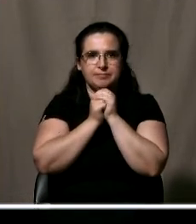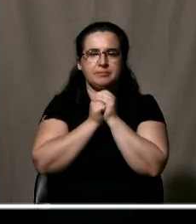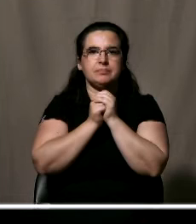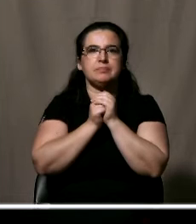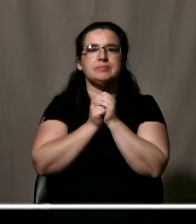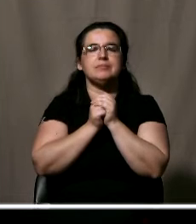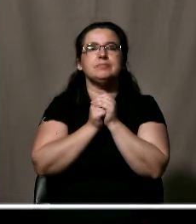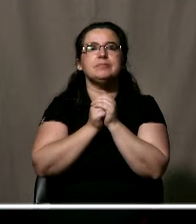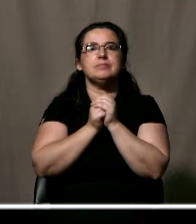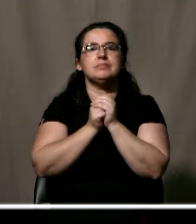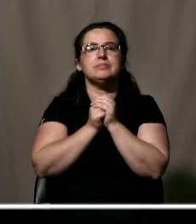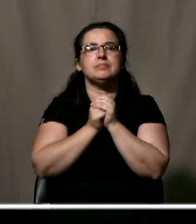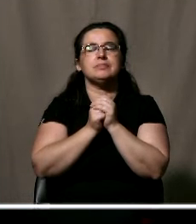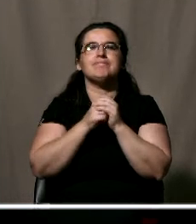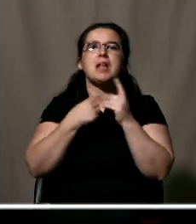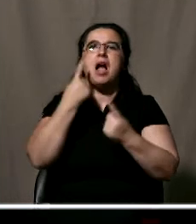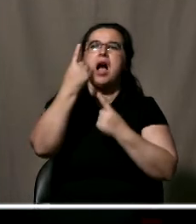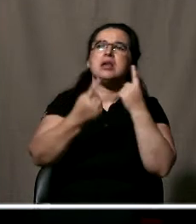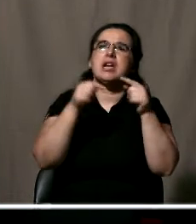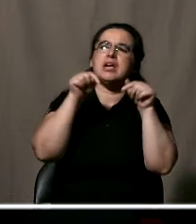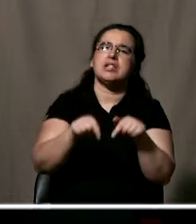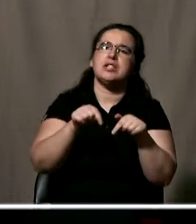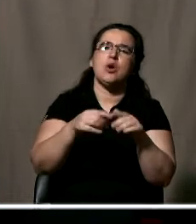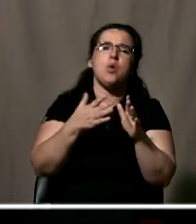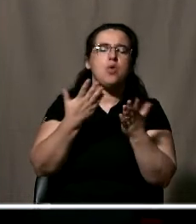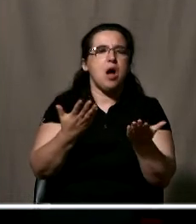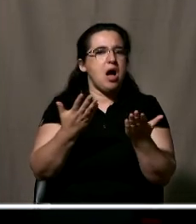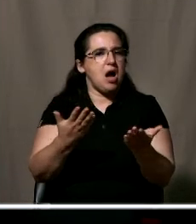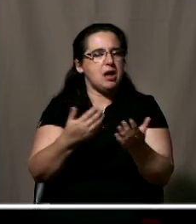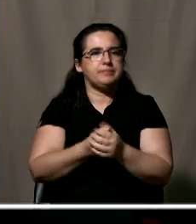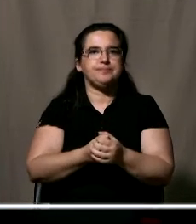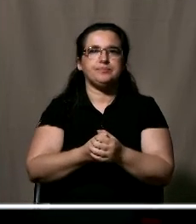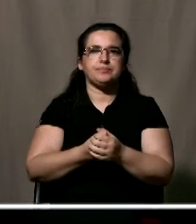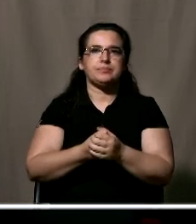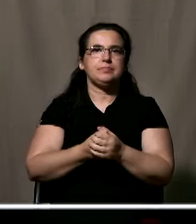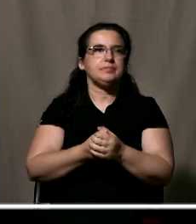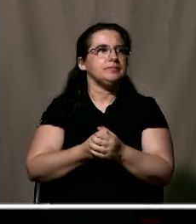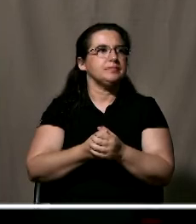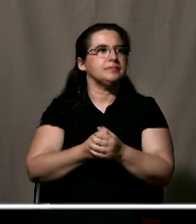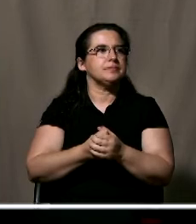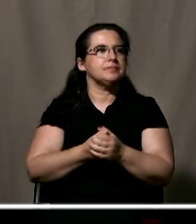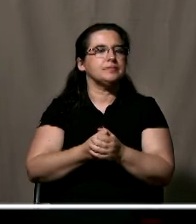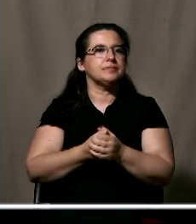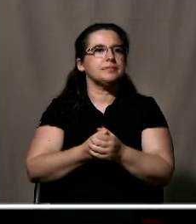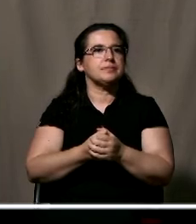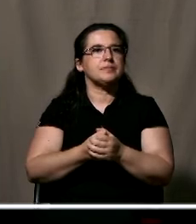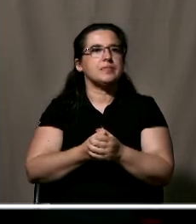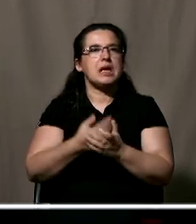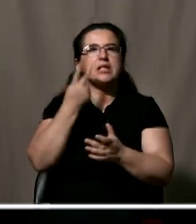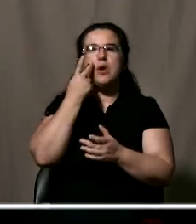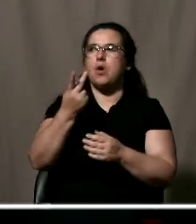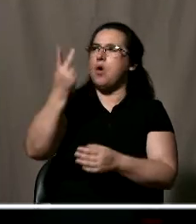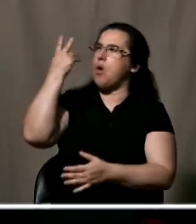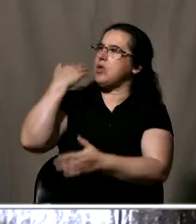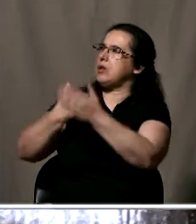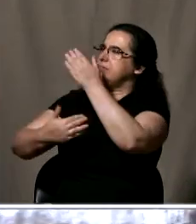Is there somebody here today before we pray? Haverá aqui alguém antes que nós oremos? That you've been looking to the past. Talvez